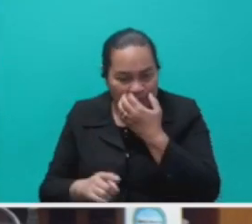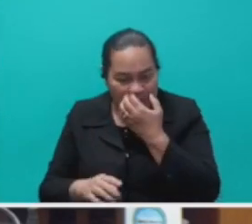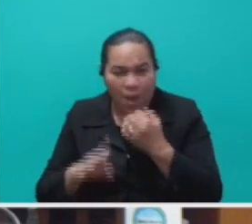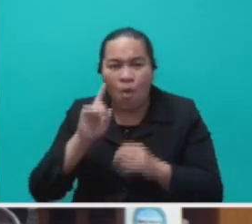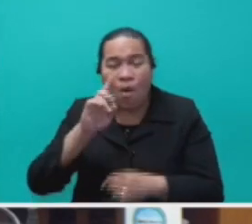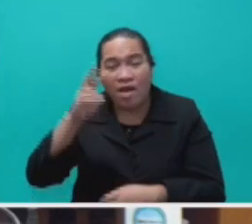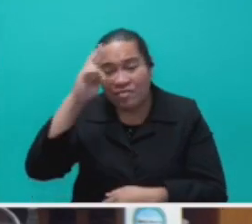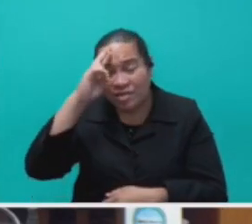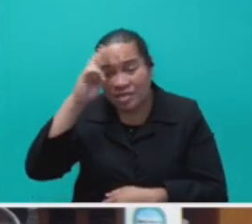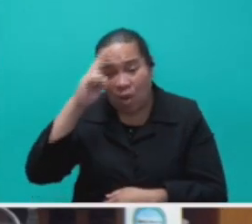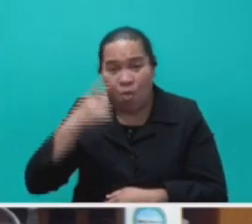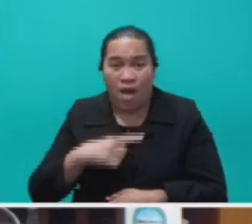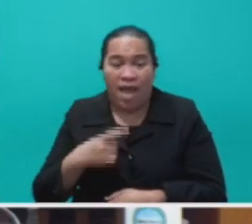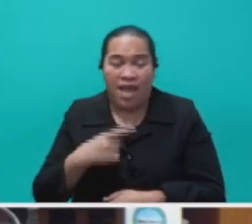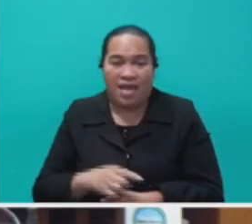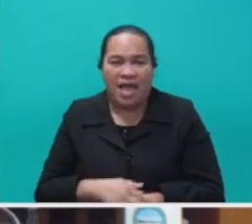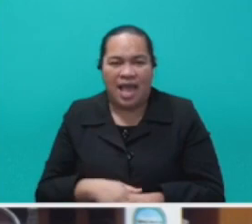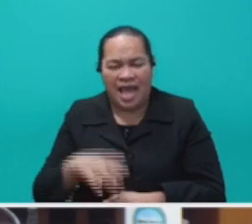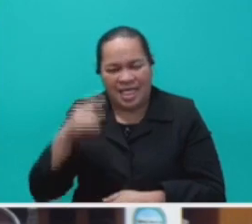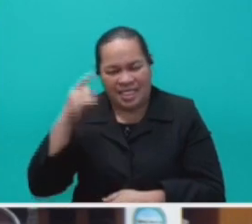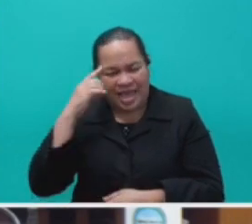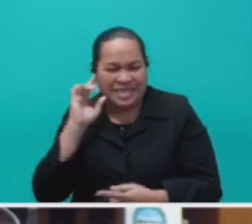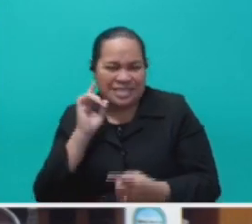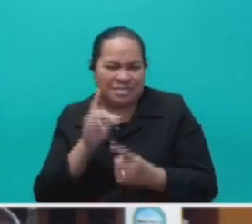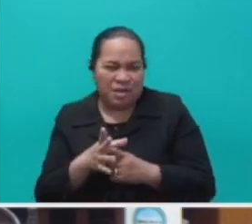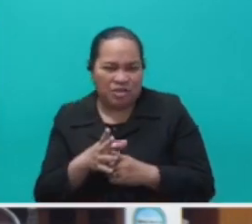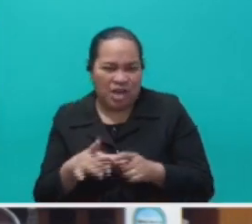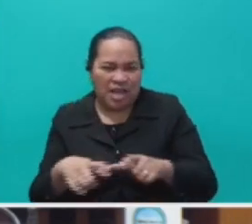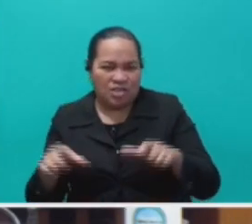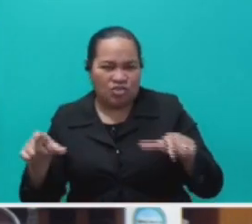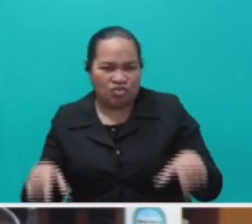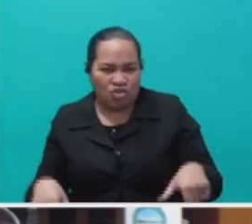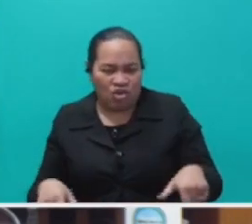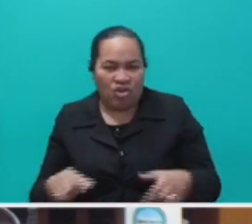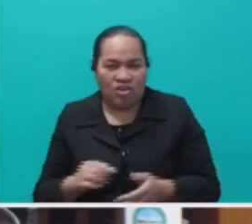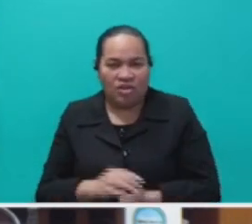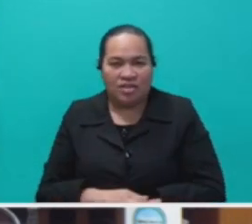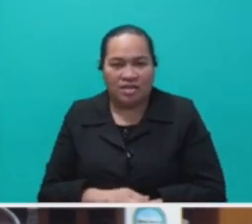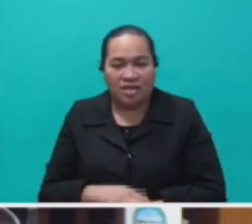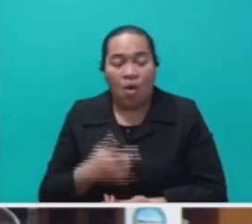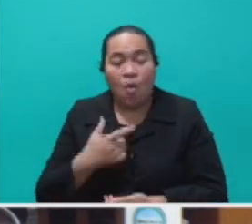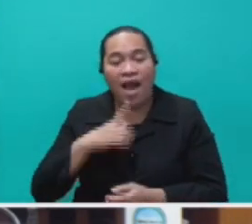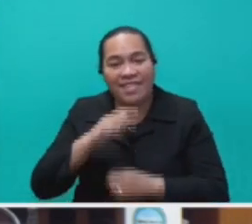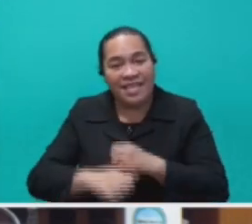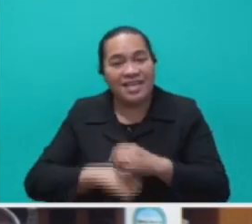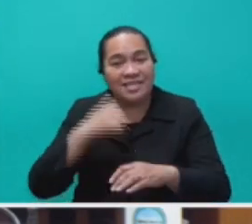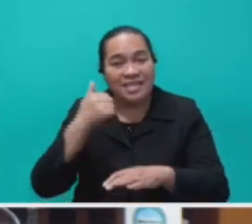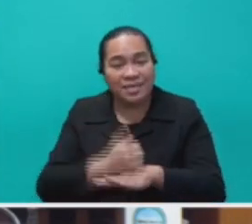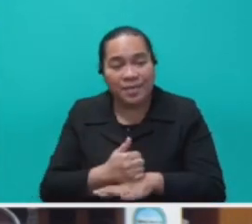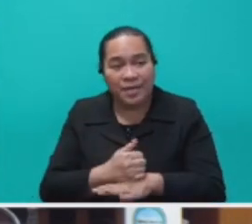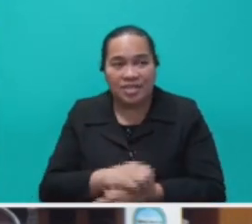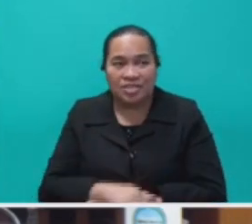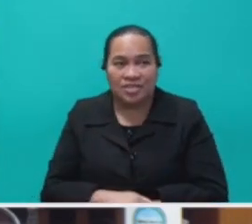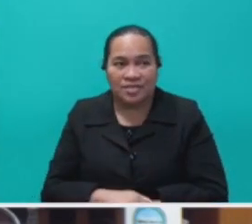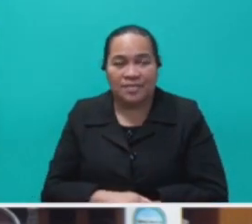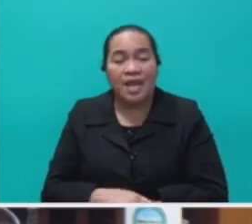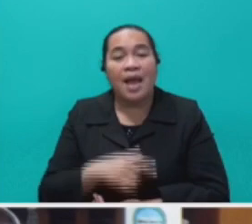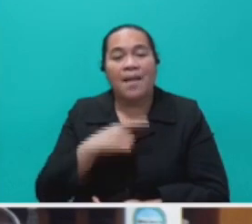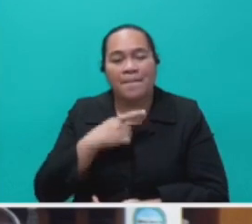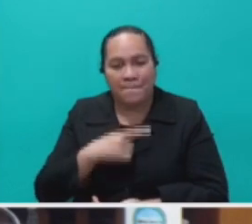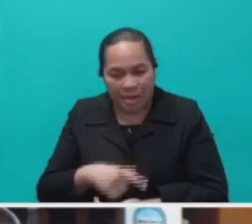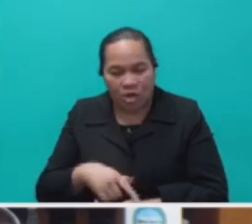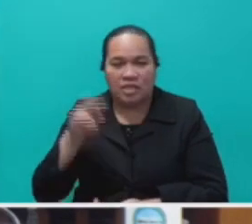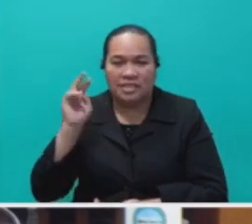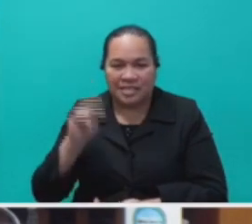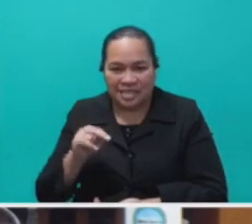why I think specialized courts are usually established is because there has to